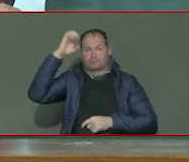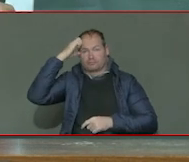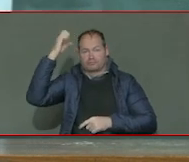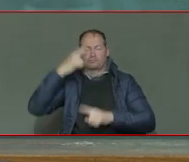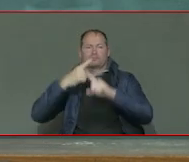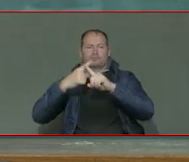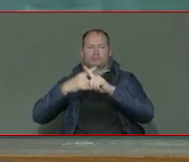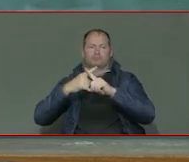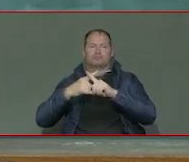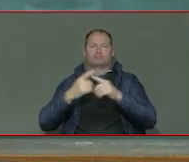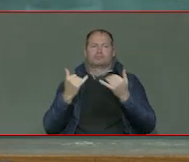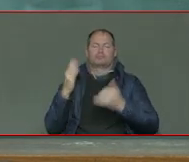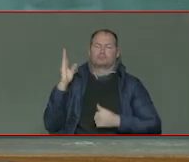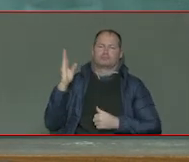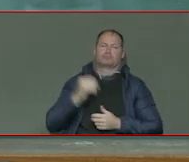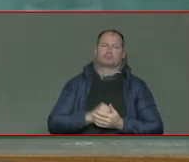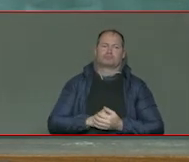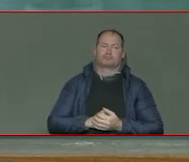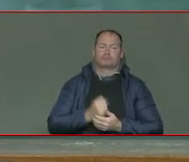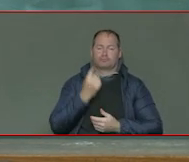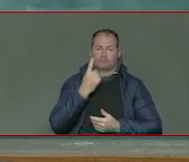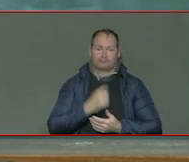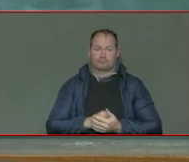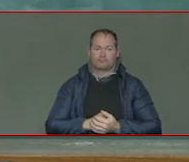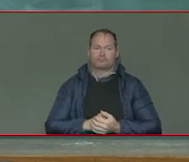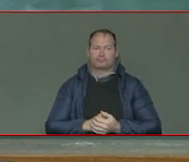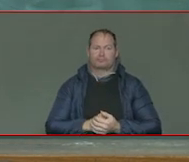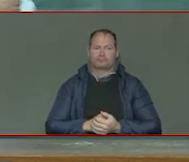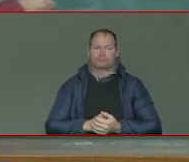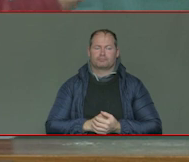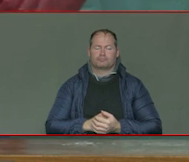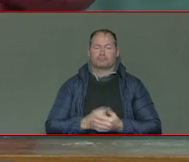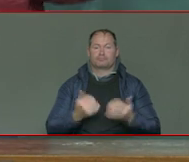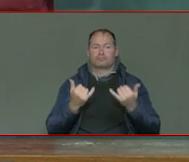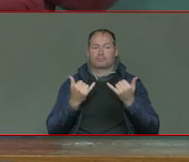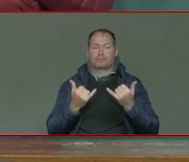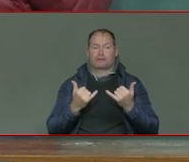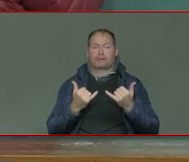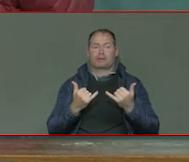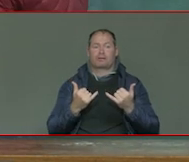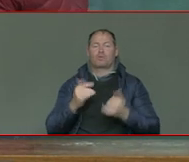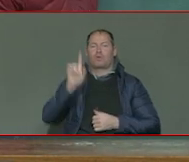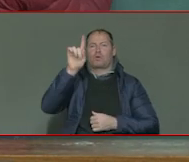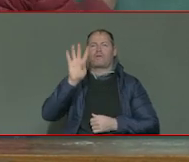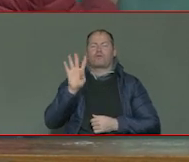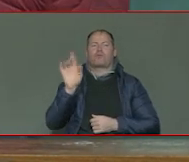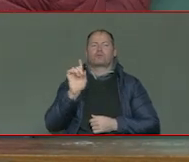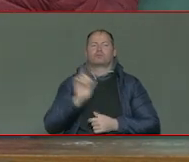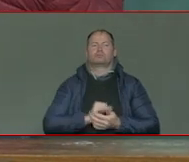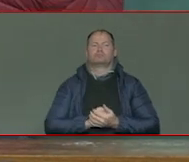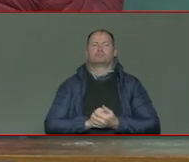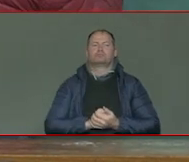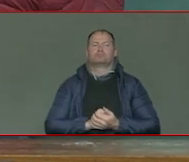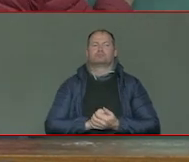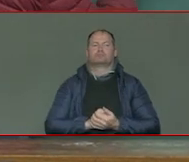times a quarter is that. Agree? And what is a quarter? It is the